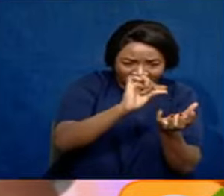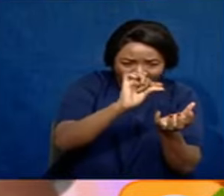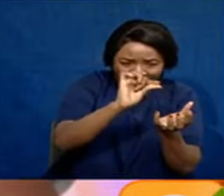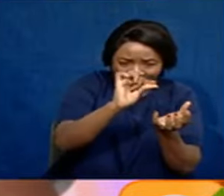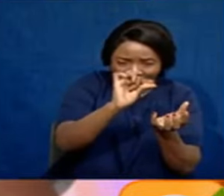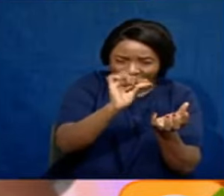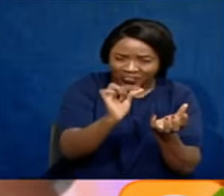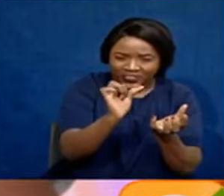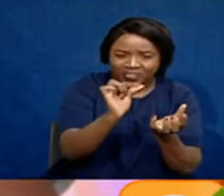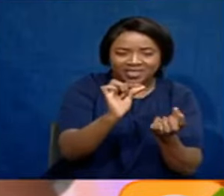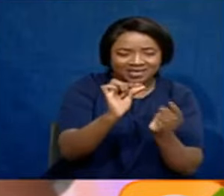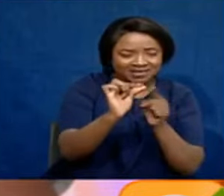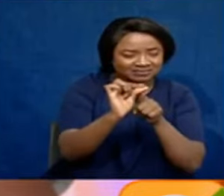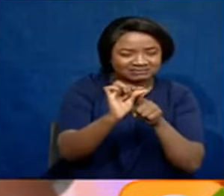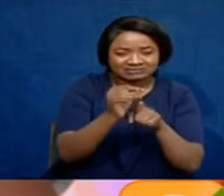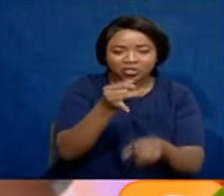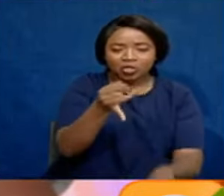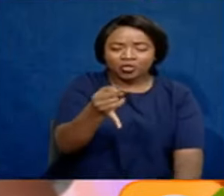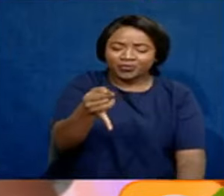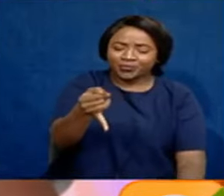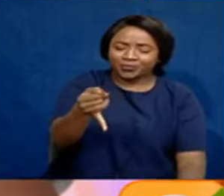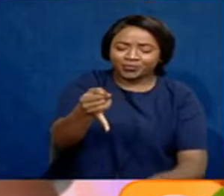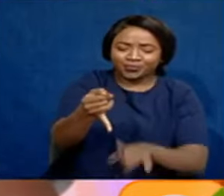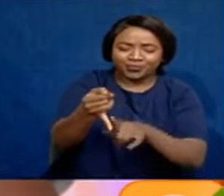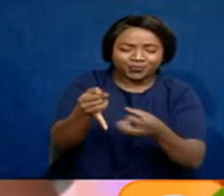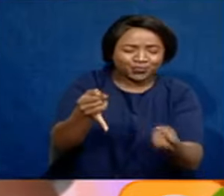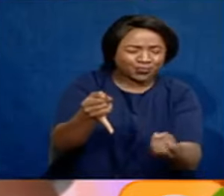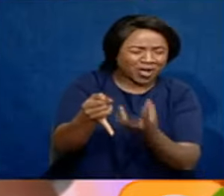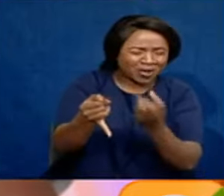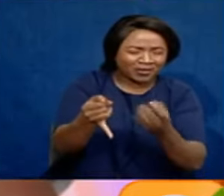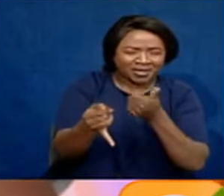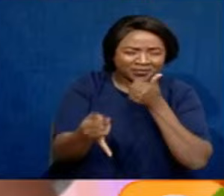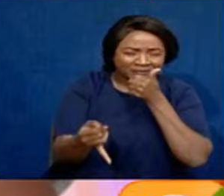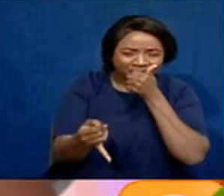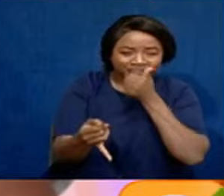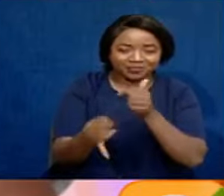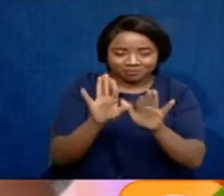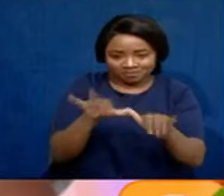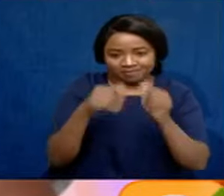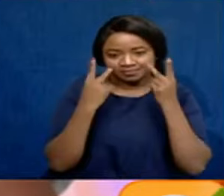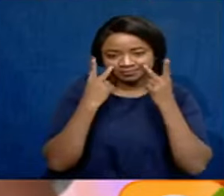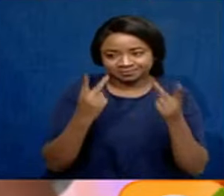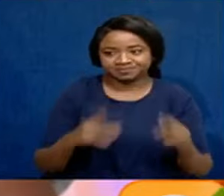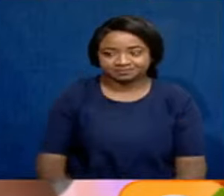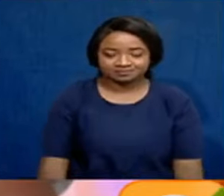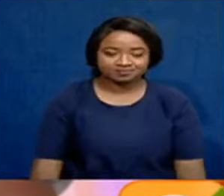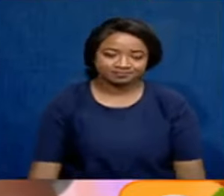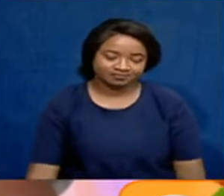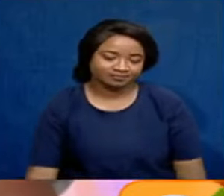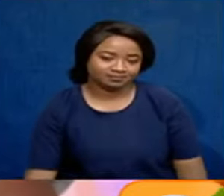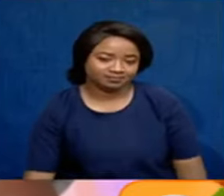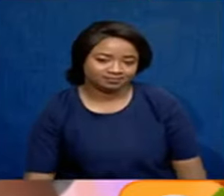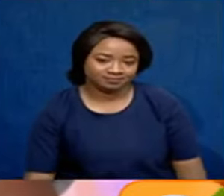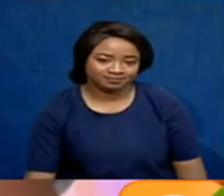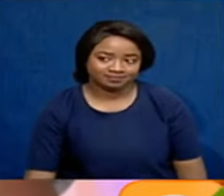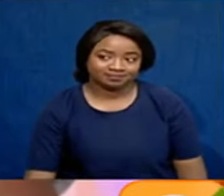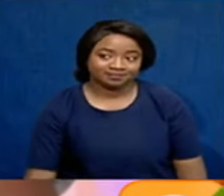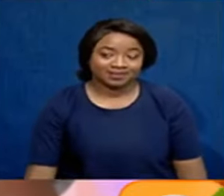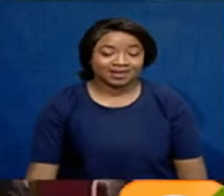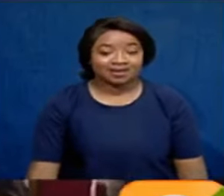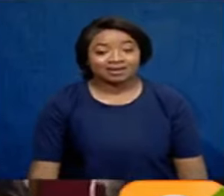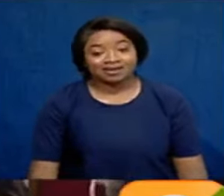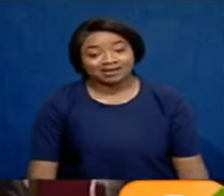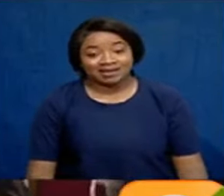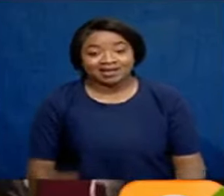and therefore make the process of urination a little bit difficult, mm-hmm. as you're going to see in the signs of prostate cancer. Yes. So this is what a